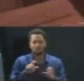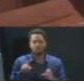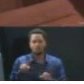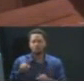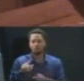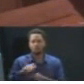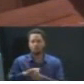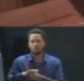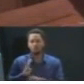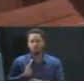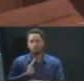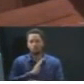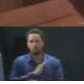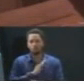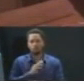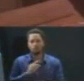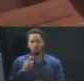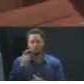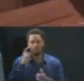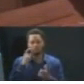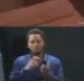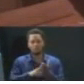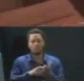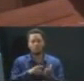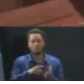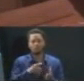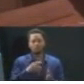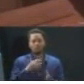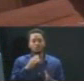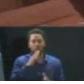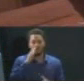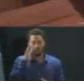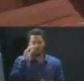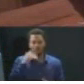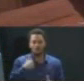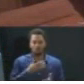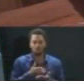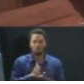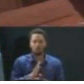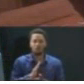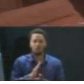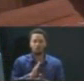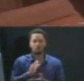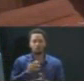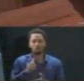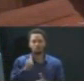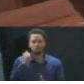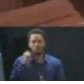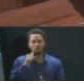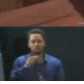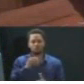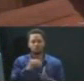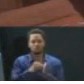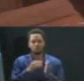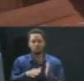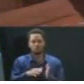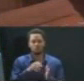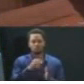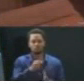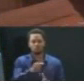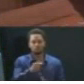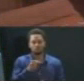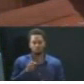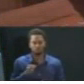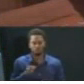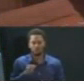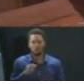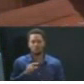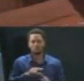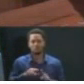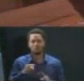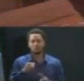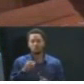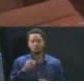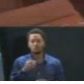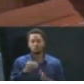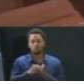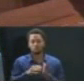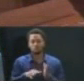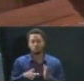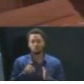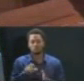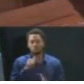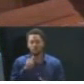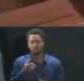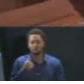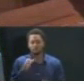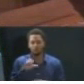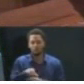that it is a parent's right to refuse testing for their child, and those children will not be forced to sit and stare or stay home in order to avoid taking the